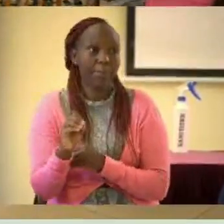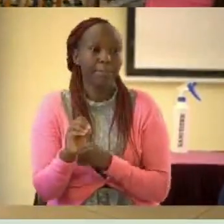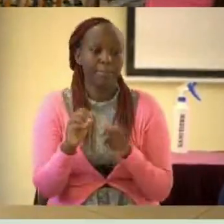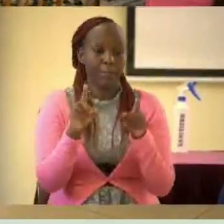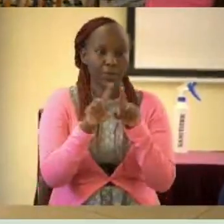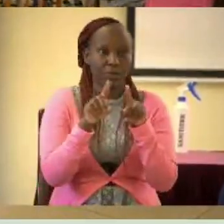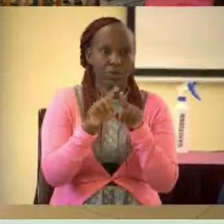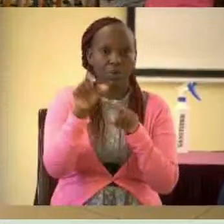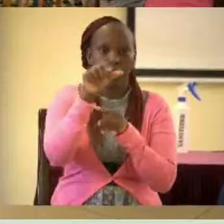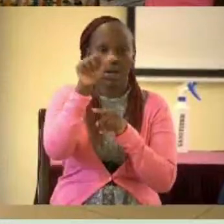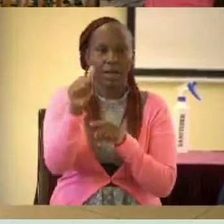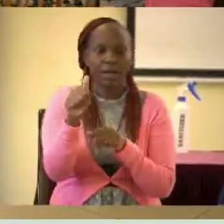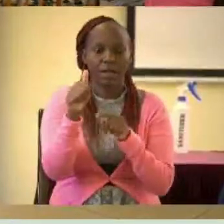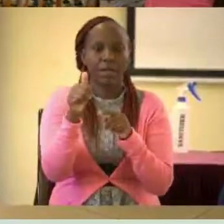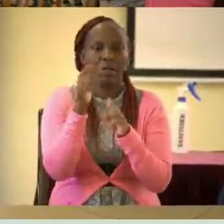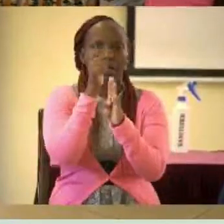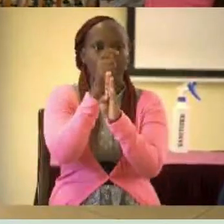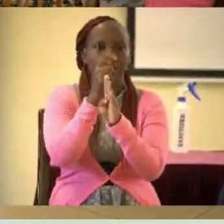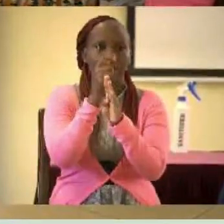plan,